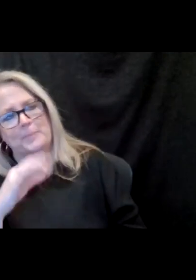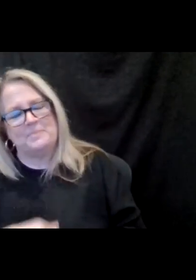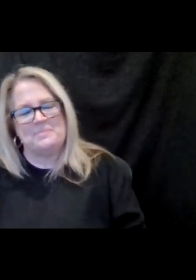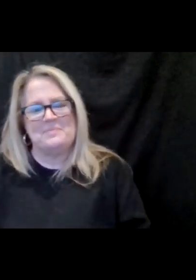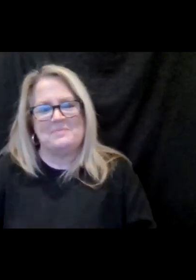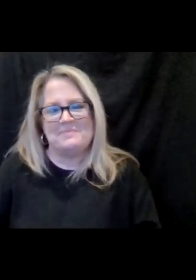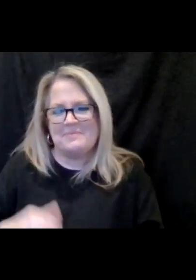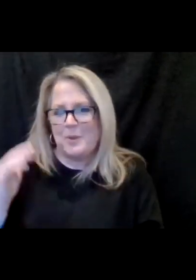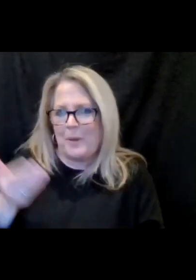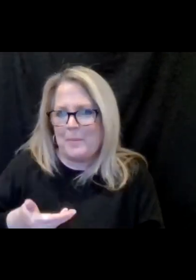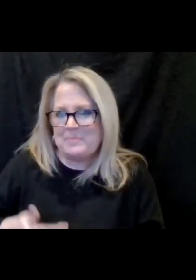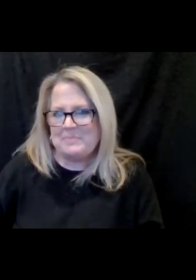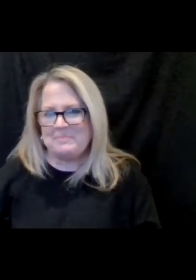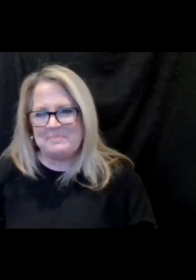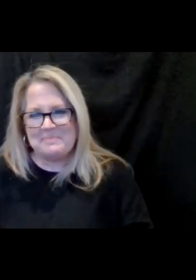welcome.